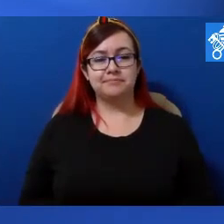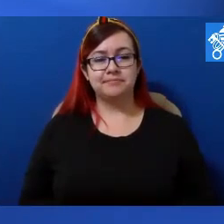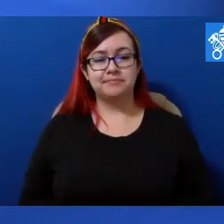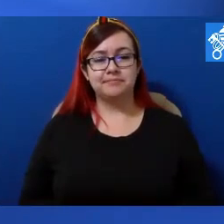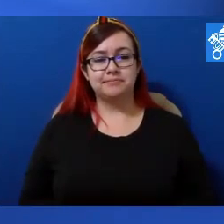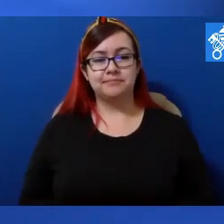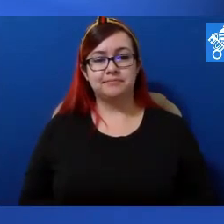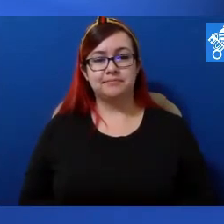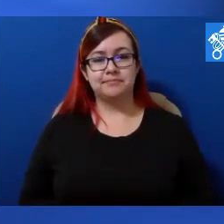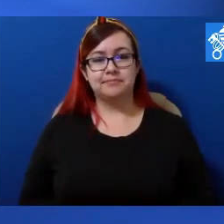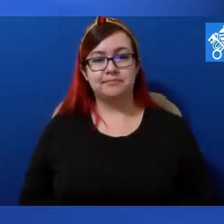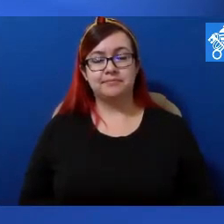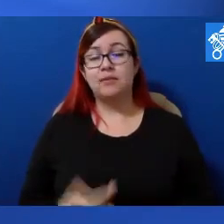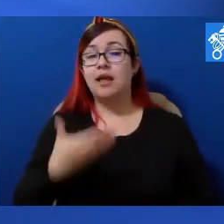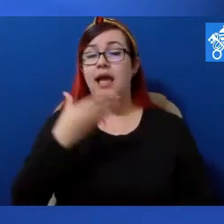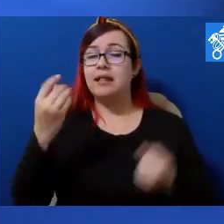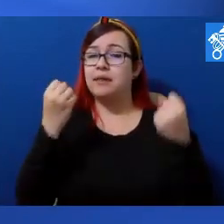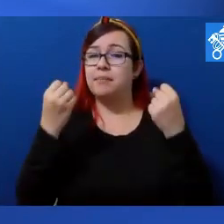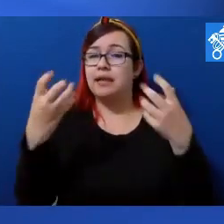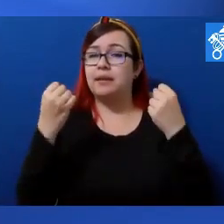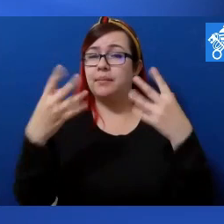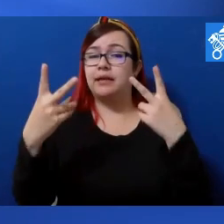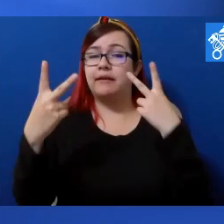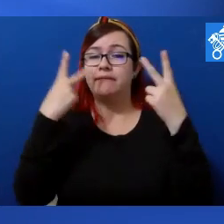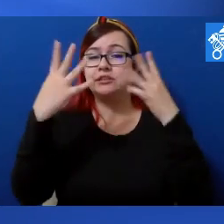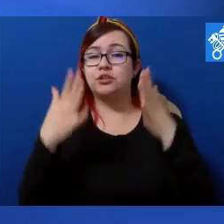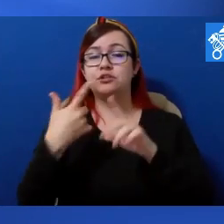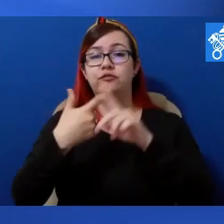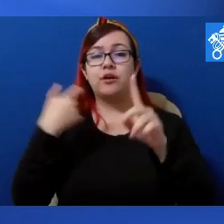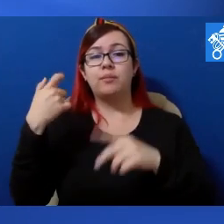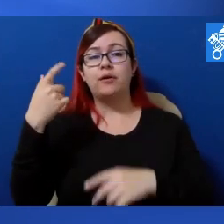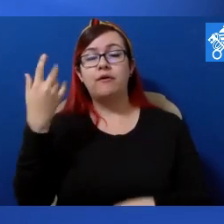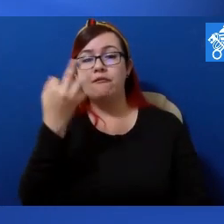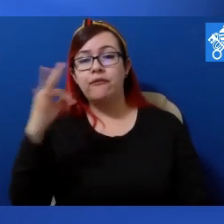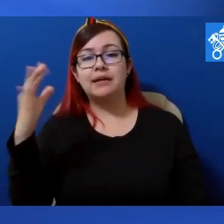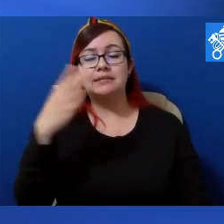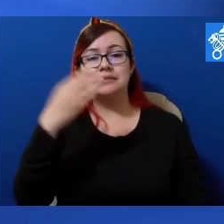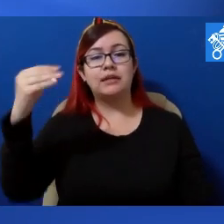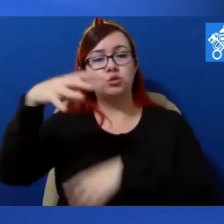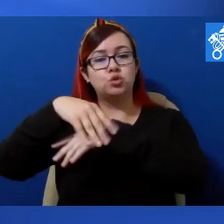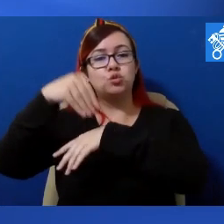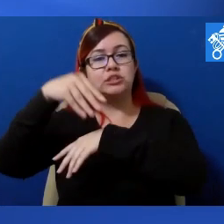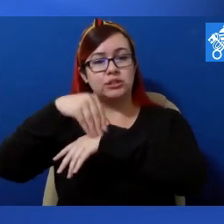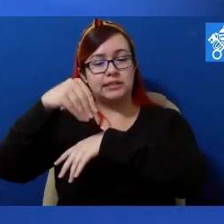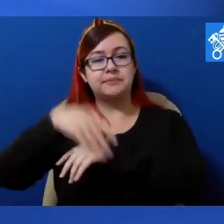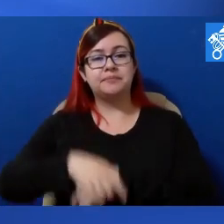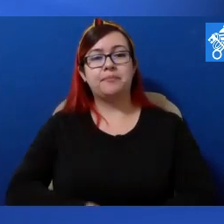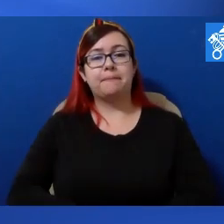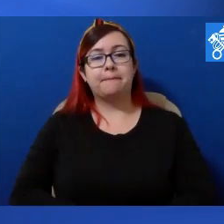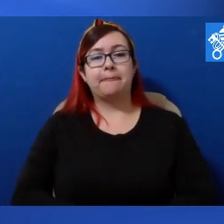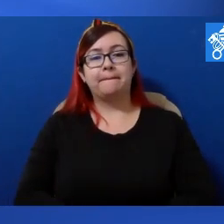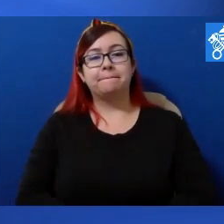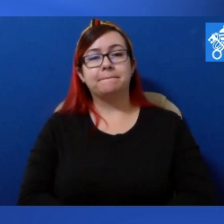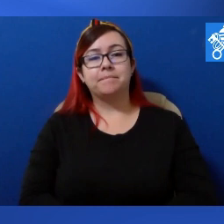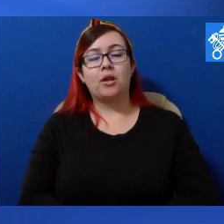Congregation of the Oratories of Here, as well as the many pilgrims from France and Switzerland. Dear